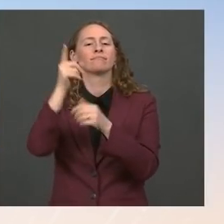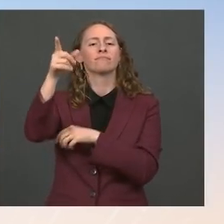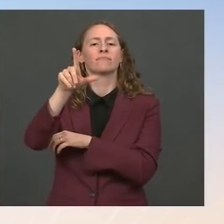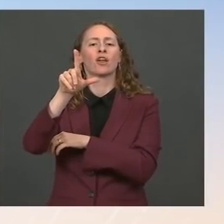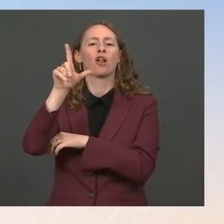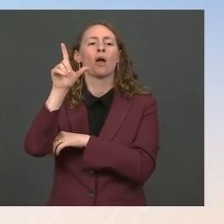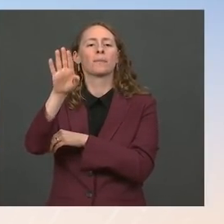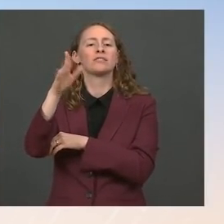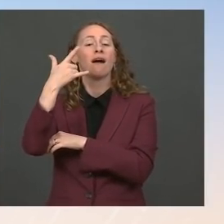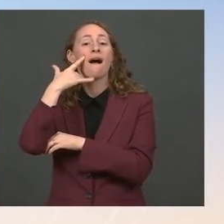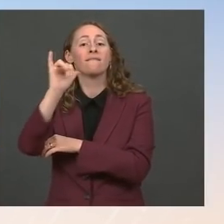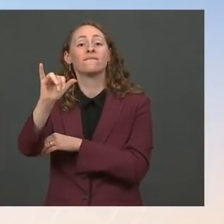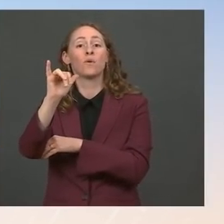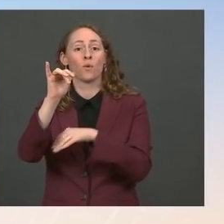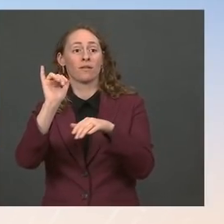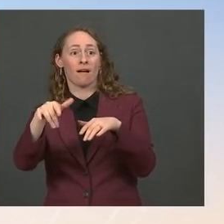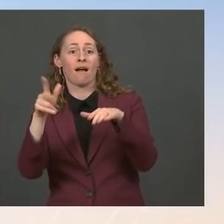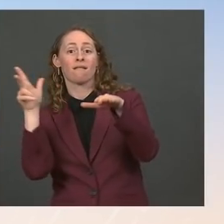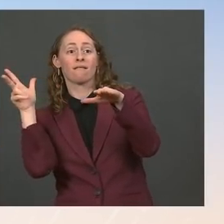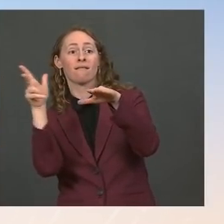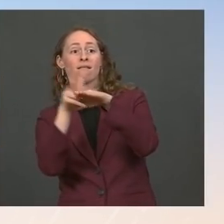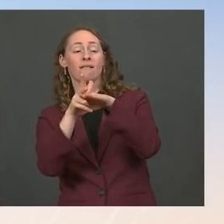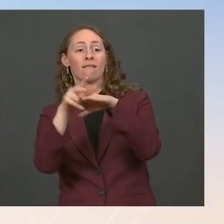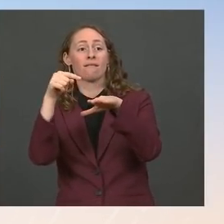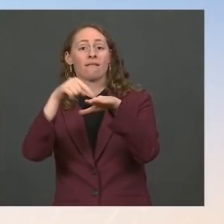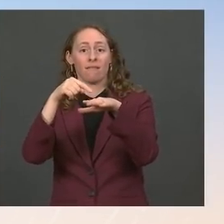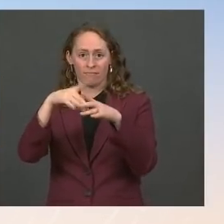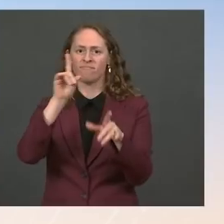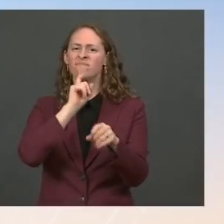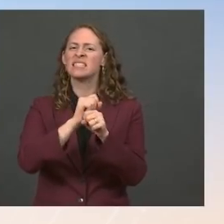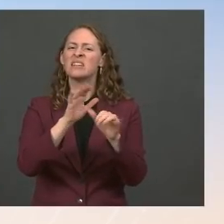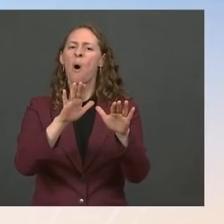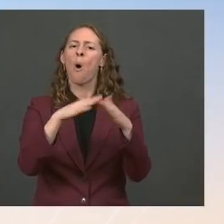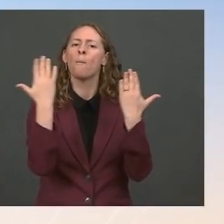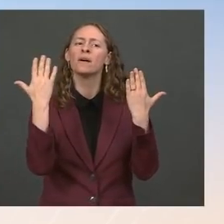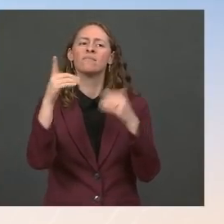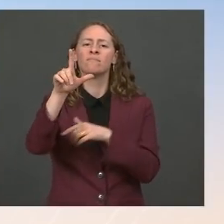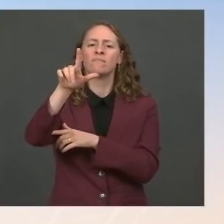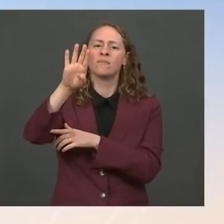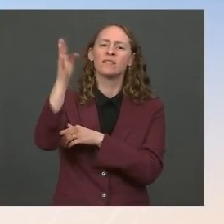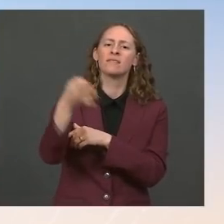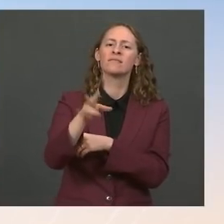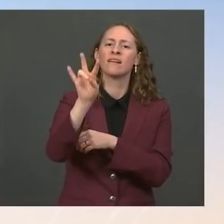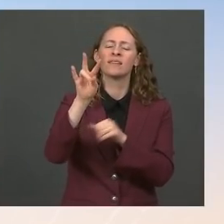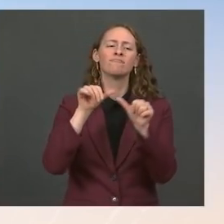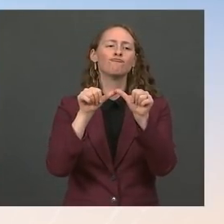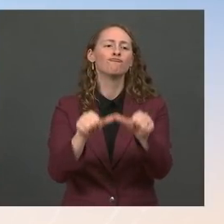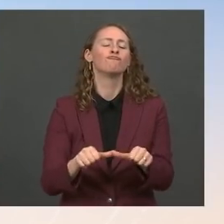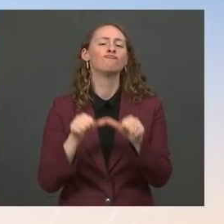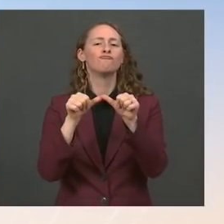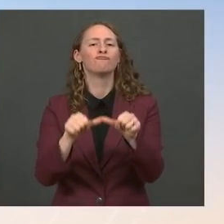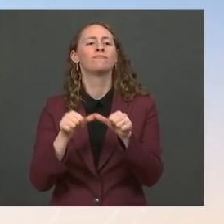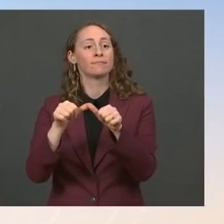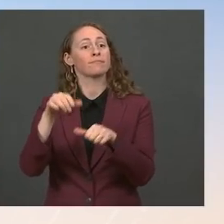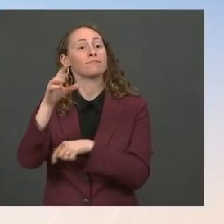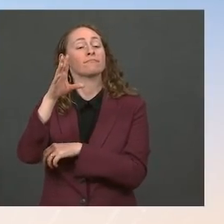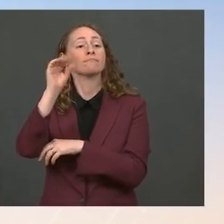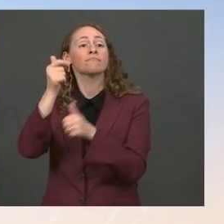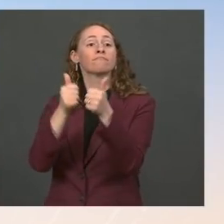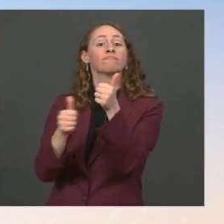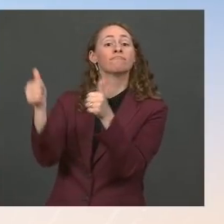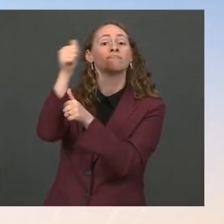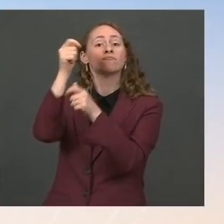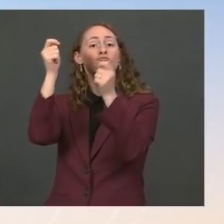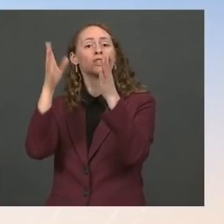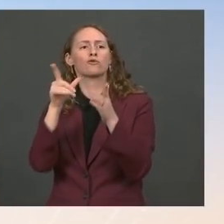containers out of LA and Long Beach. And just yesterday, the Port of Los Angeles Executive Director Gene Soroka said that we have already cut in